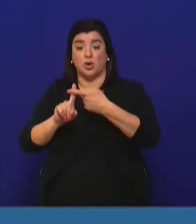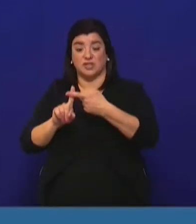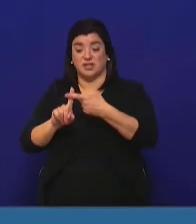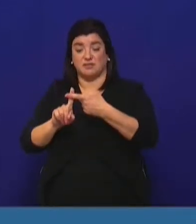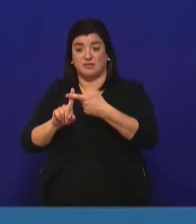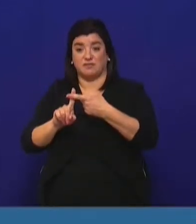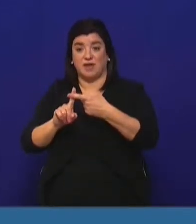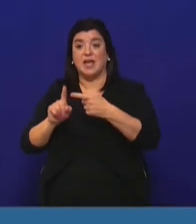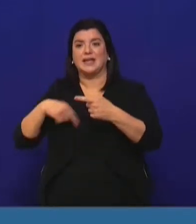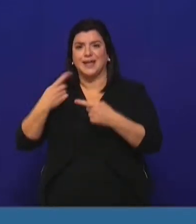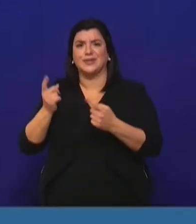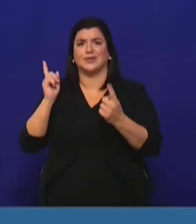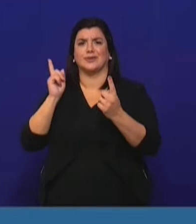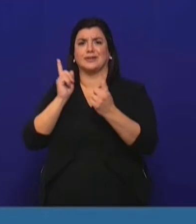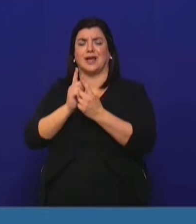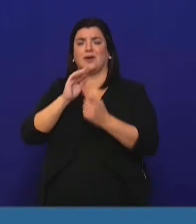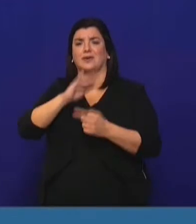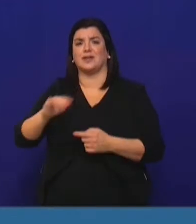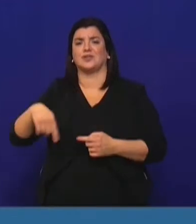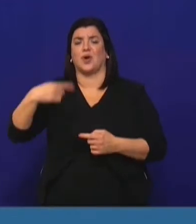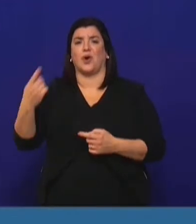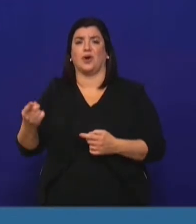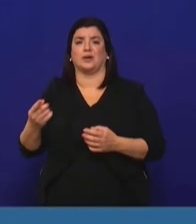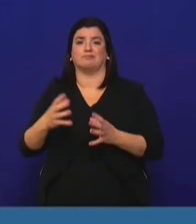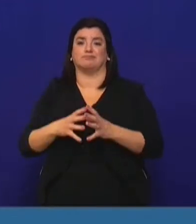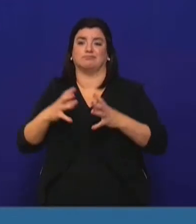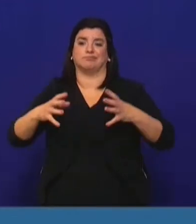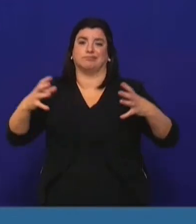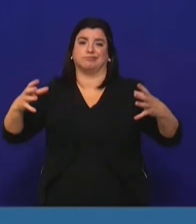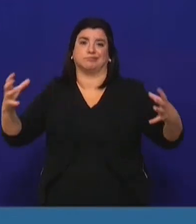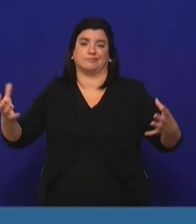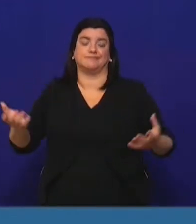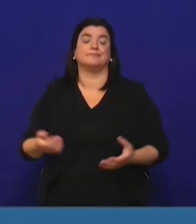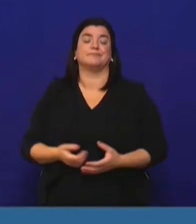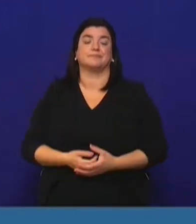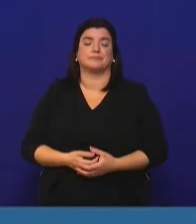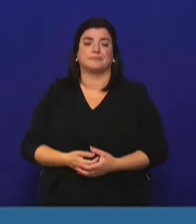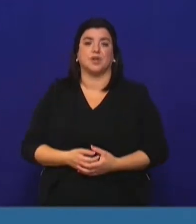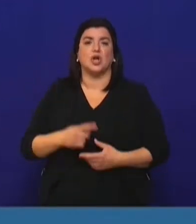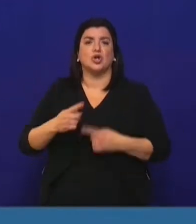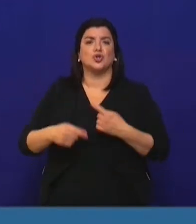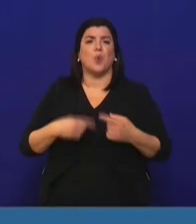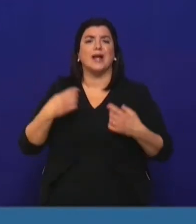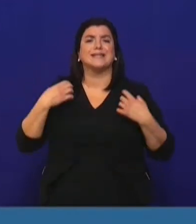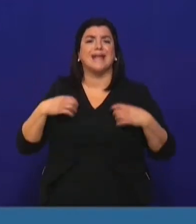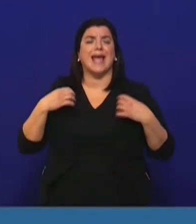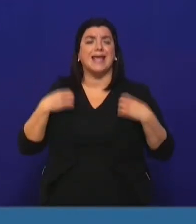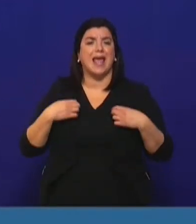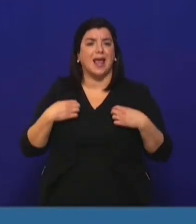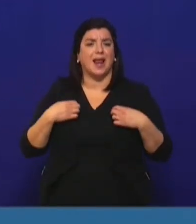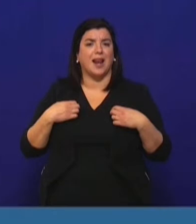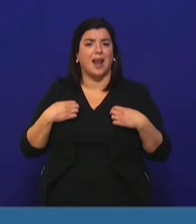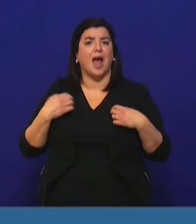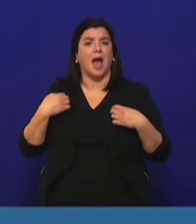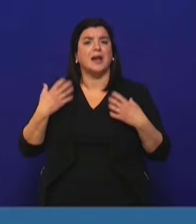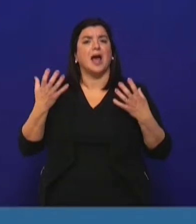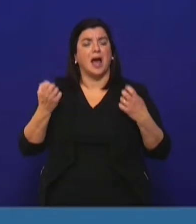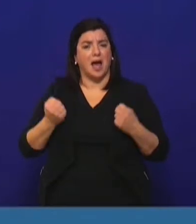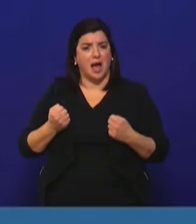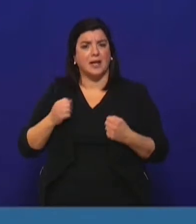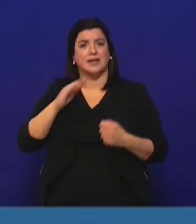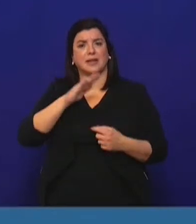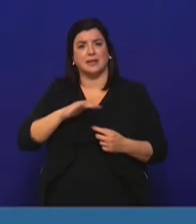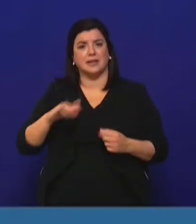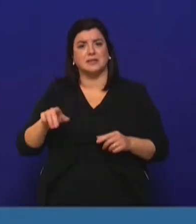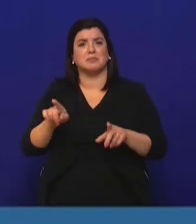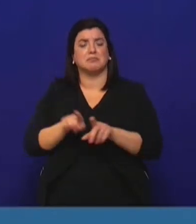numru ta' nies oħrajn allura dak ikun qed jikber ukoll. Fuq studenti u edukaturi kellna numru ta' każijiet simili